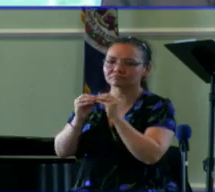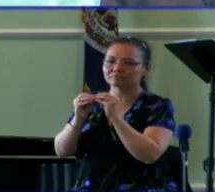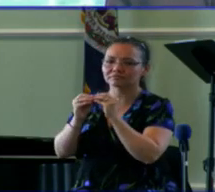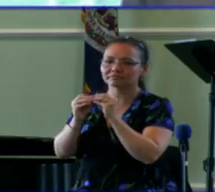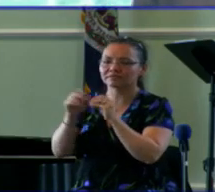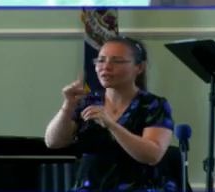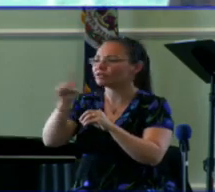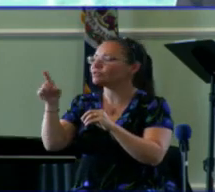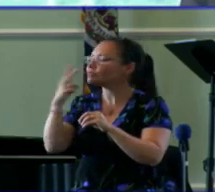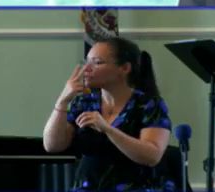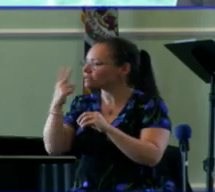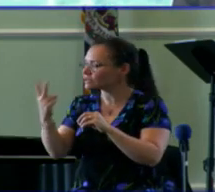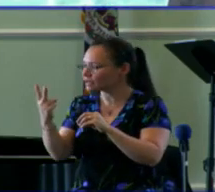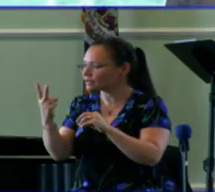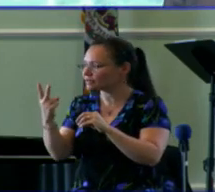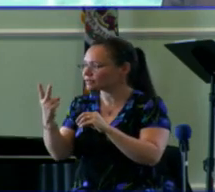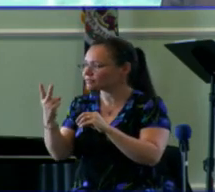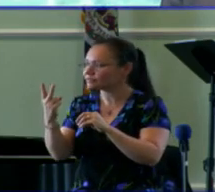you're seeing